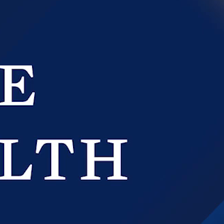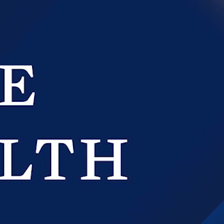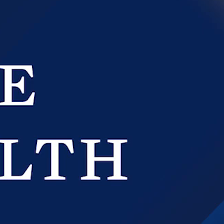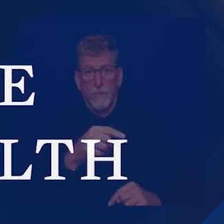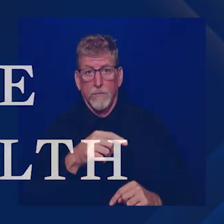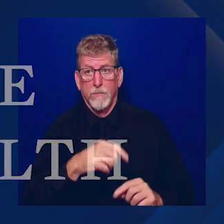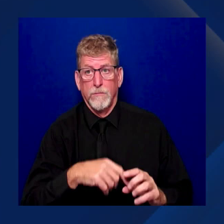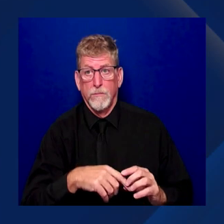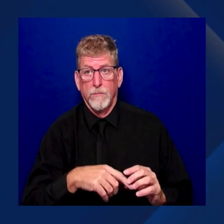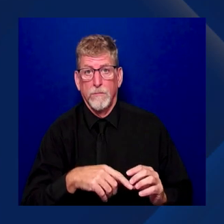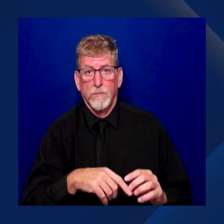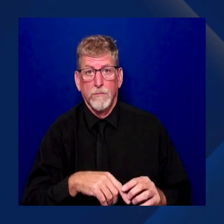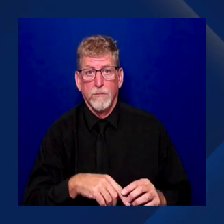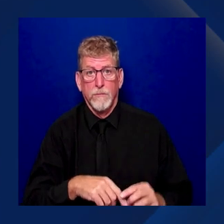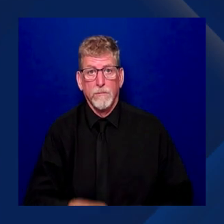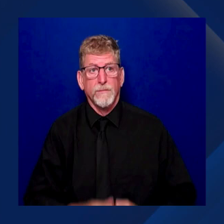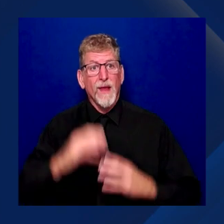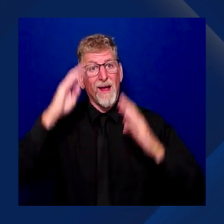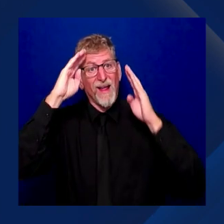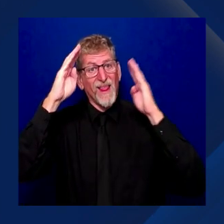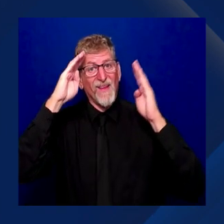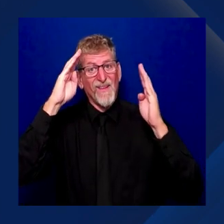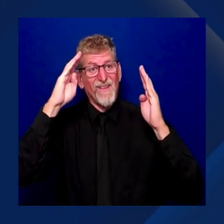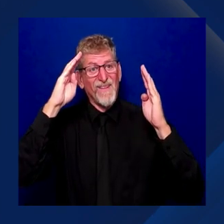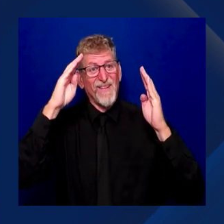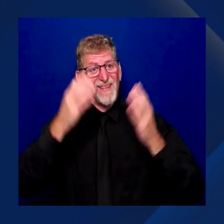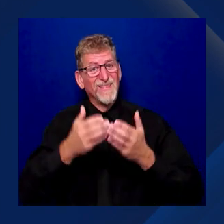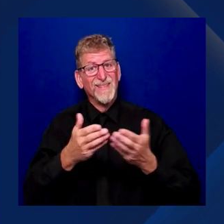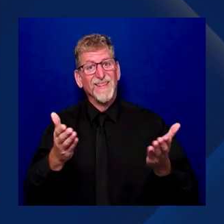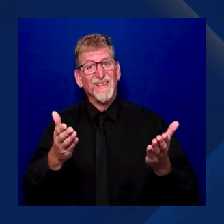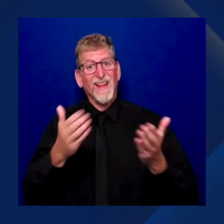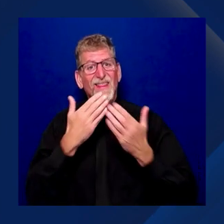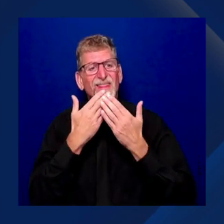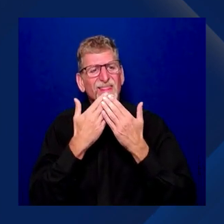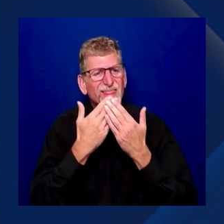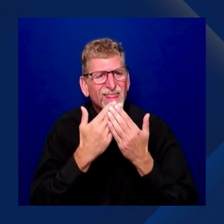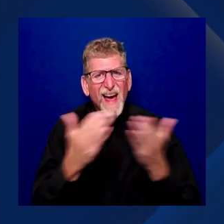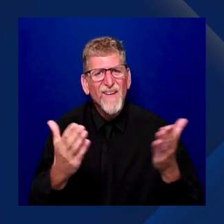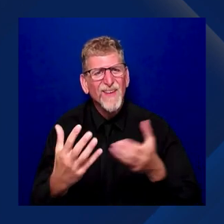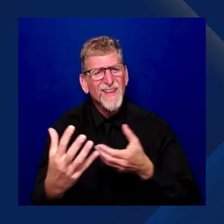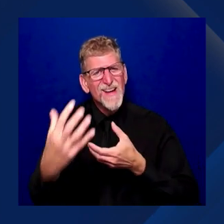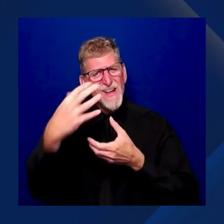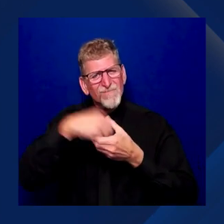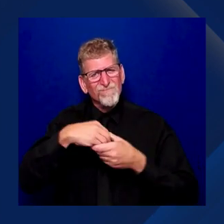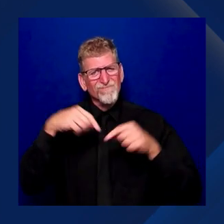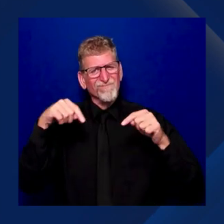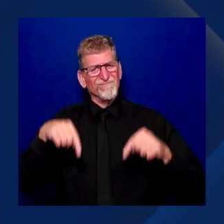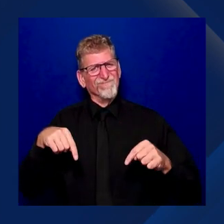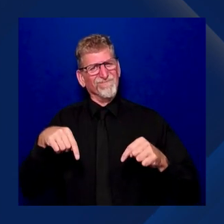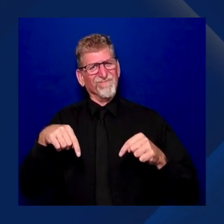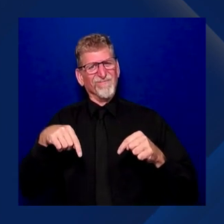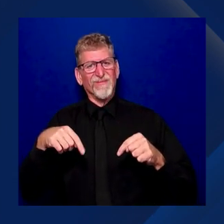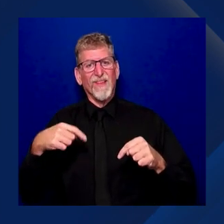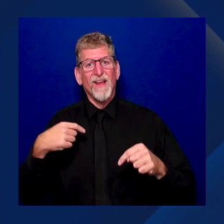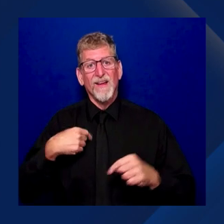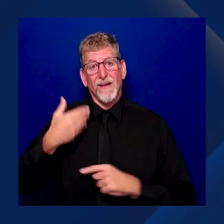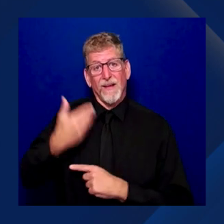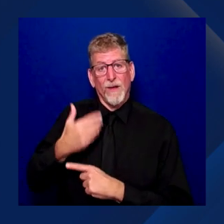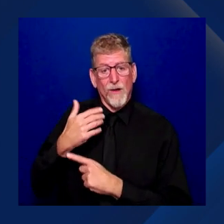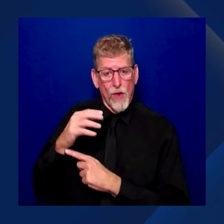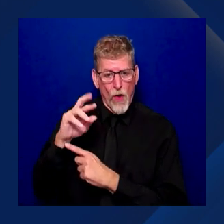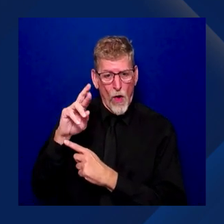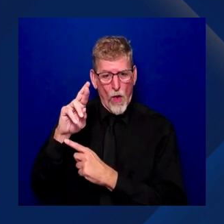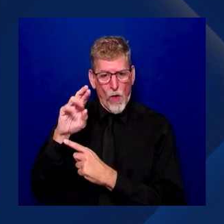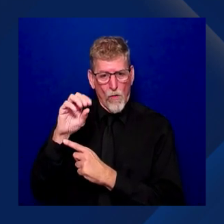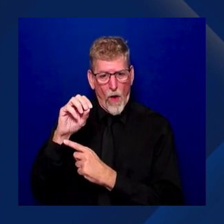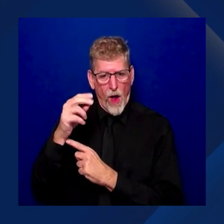Hi, everyone, and thank you all for joining us here today. My name is Rohini Kosolu, and I am Domestic Policy Advisor to